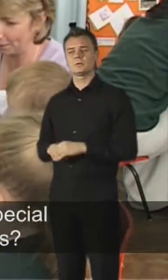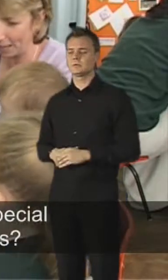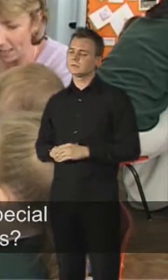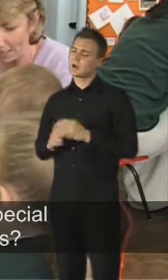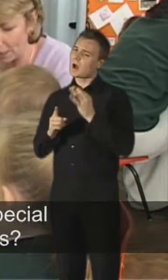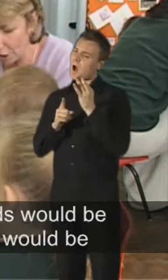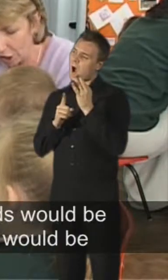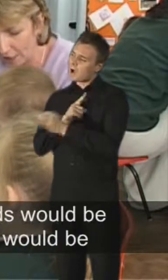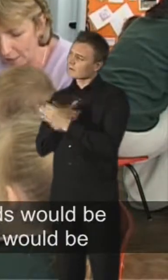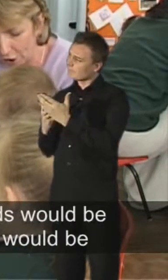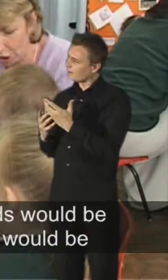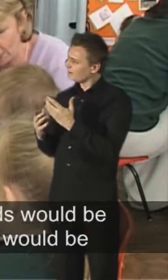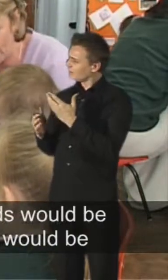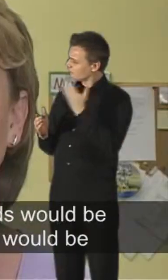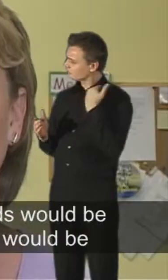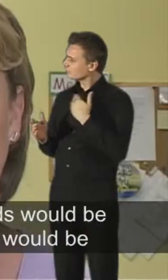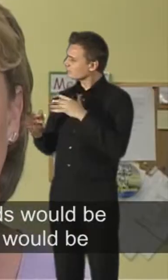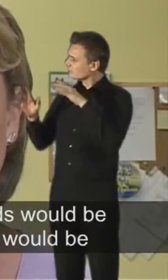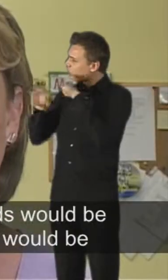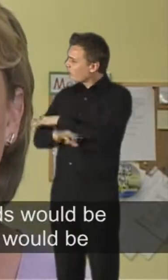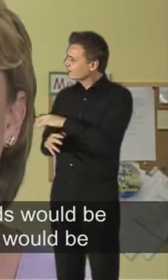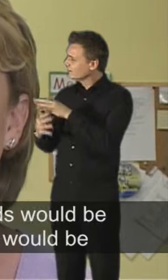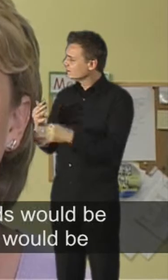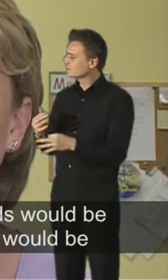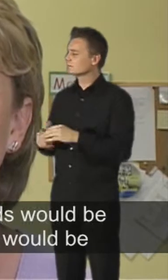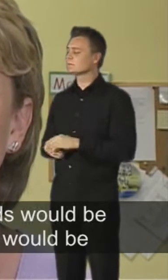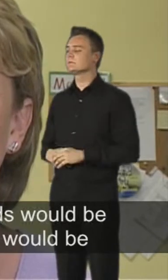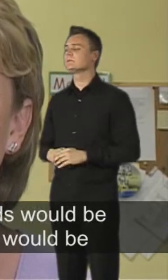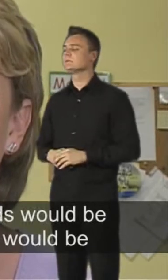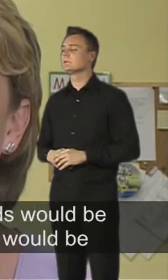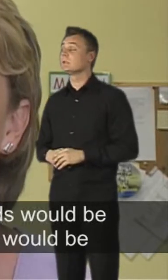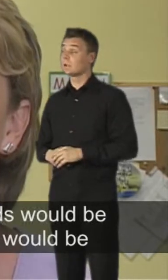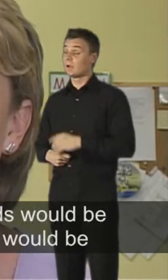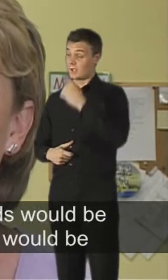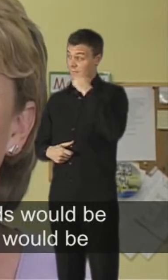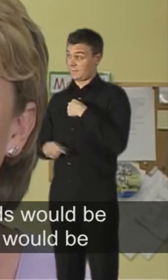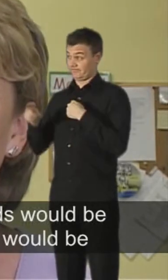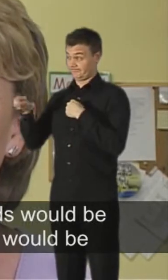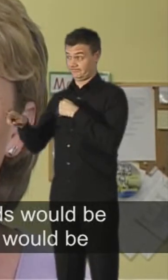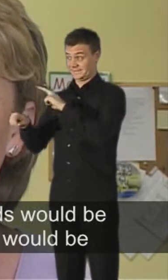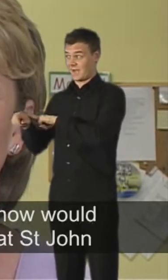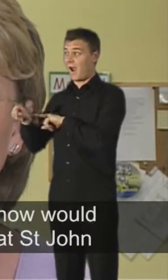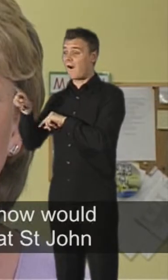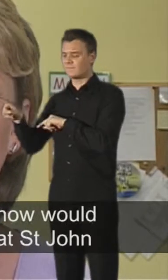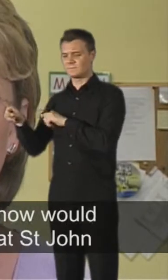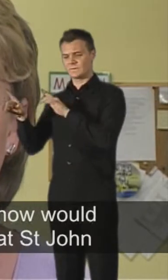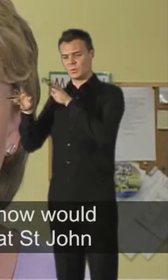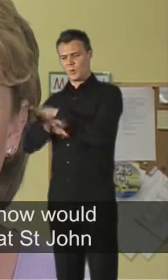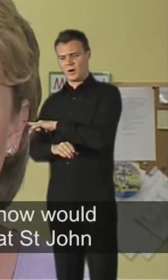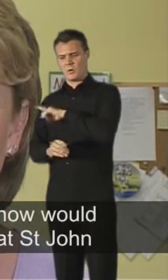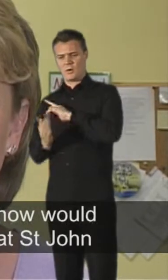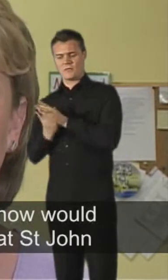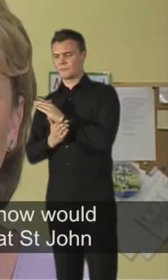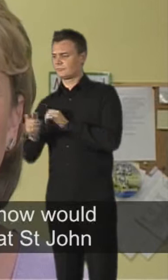worries? I think some of the staff at Woodlands would be concerned that some of the children would be coming into larger